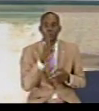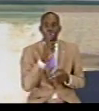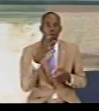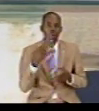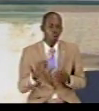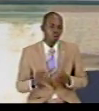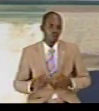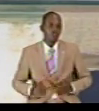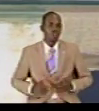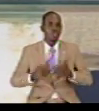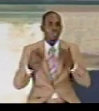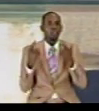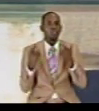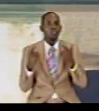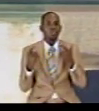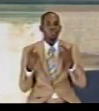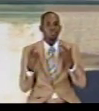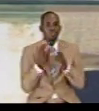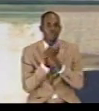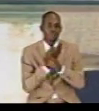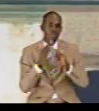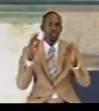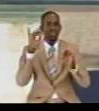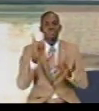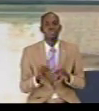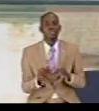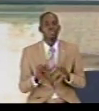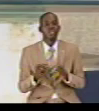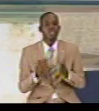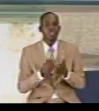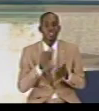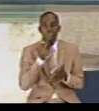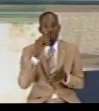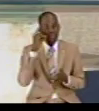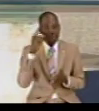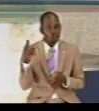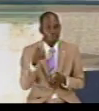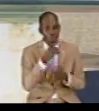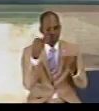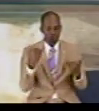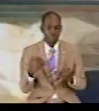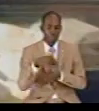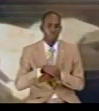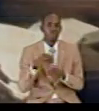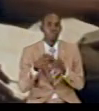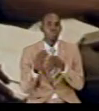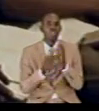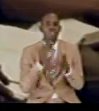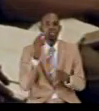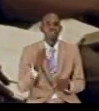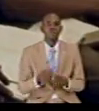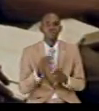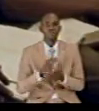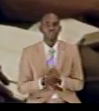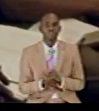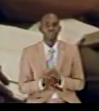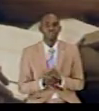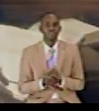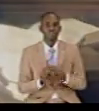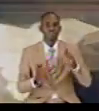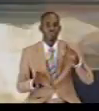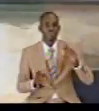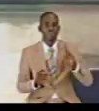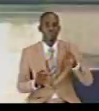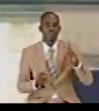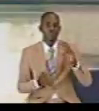Tell me the last word freely. It is for you tonight in Jesus' name. Revelation